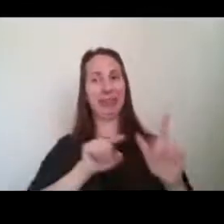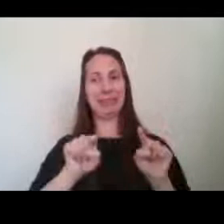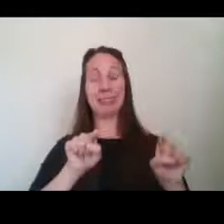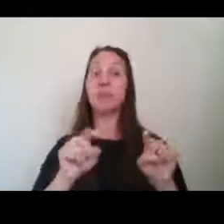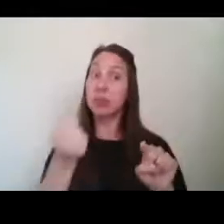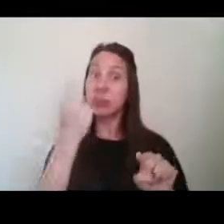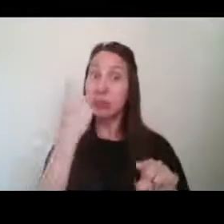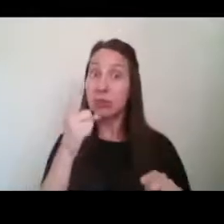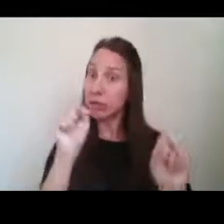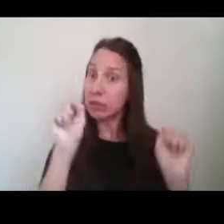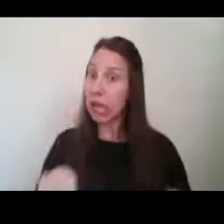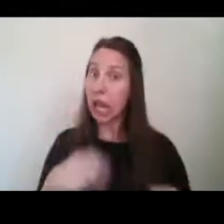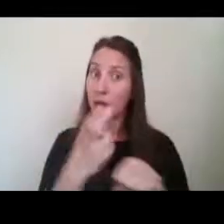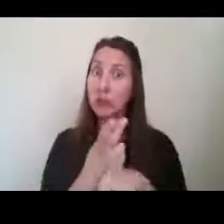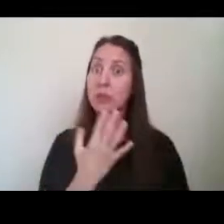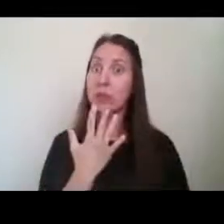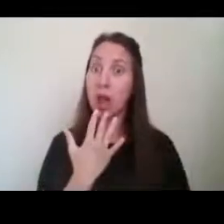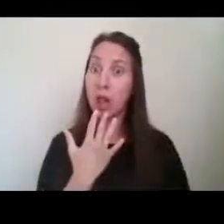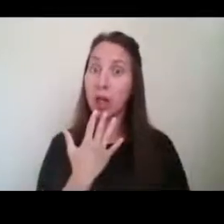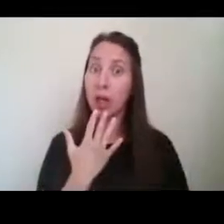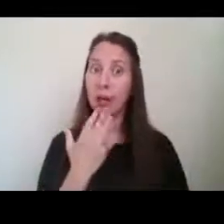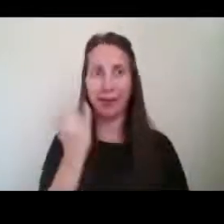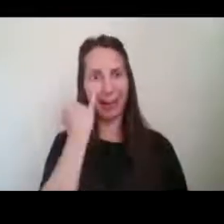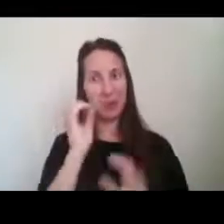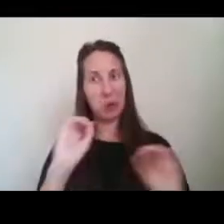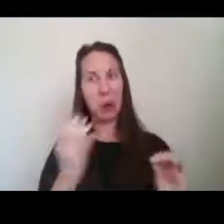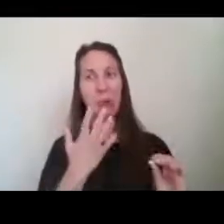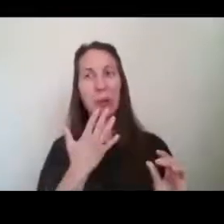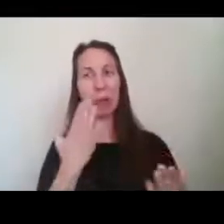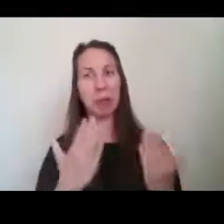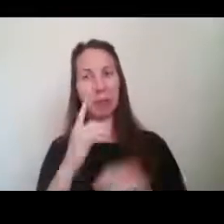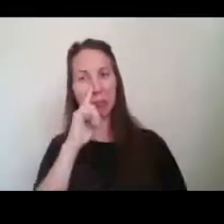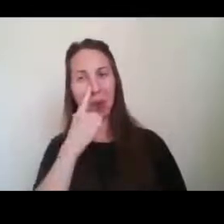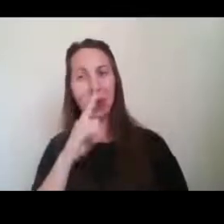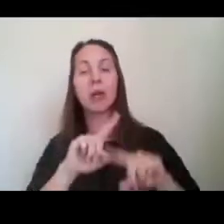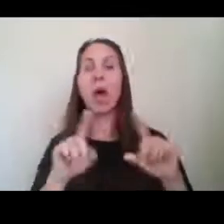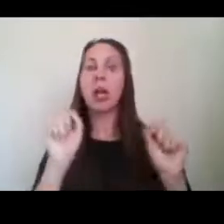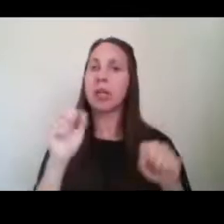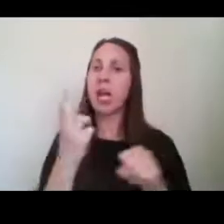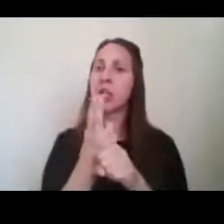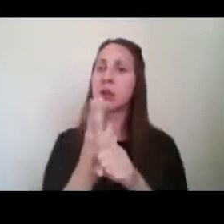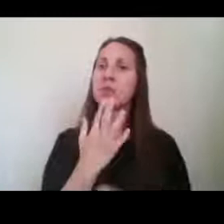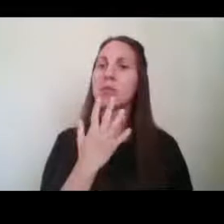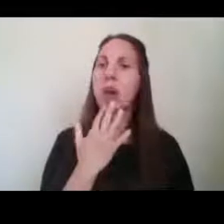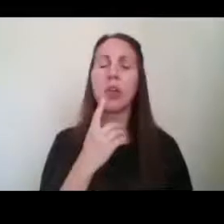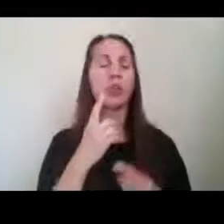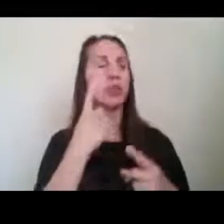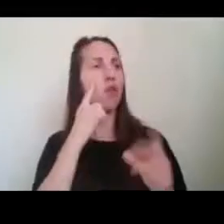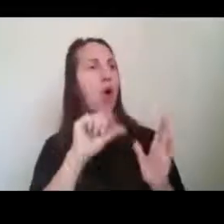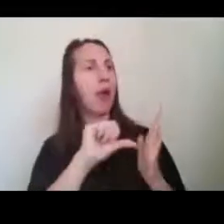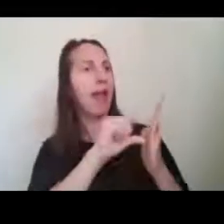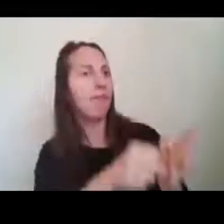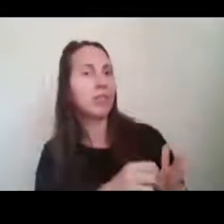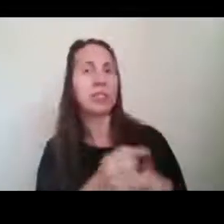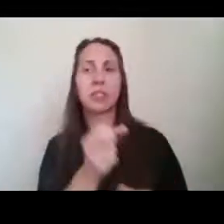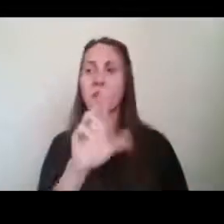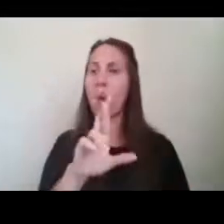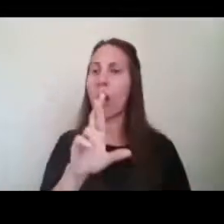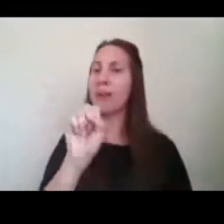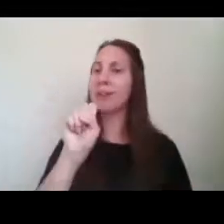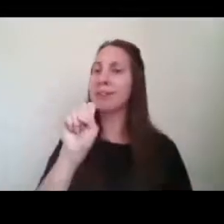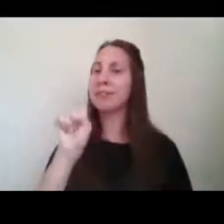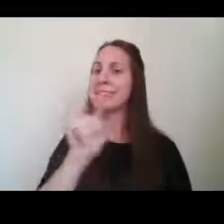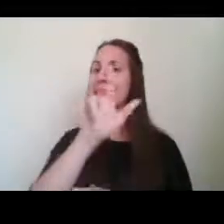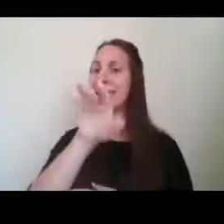very boring otherwise. You can use other surrounding text to make emphasis. You can use other forms of style. But just